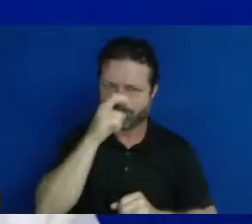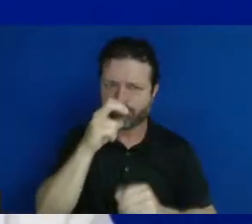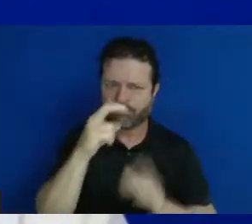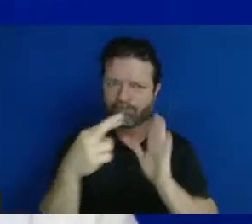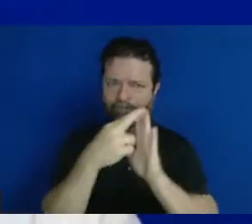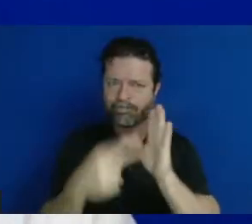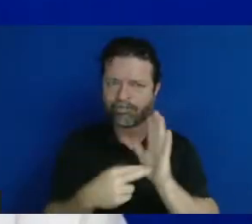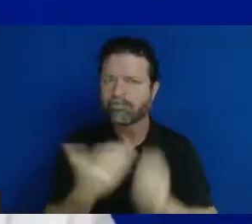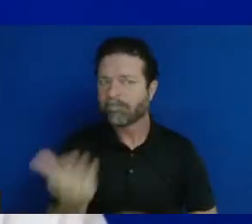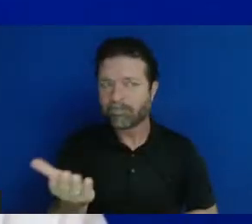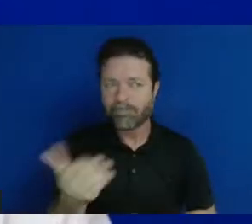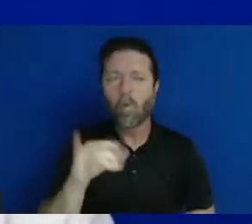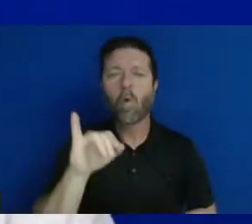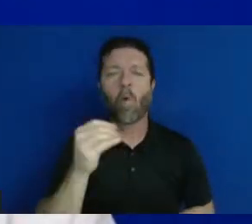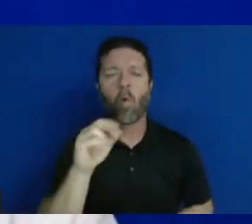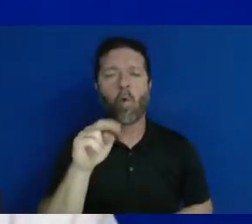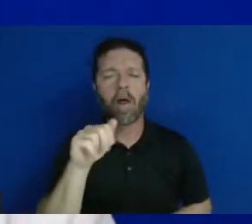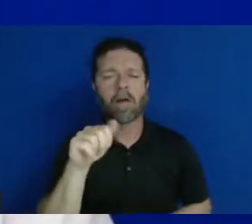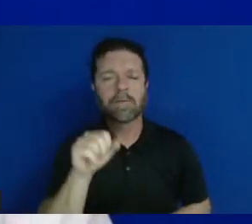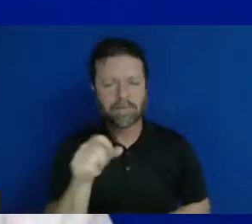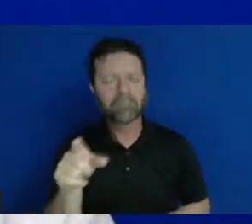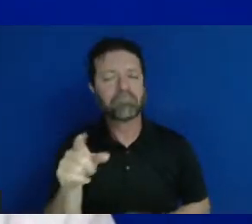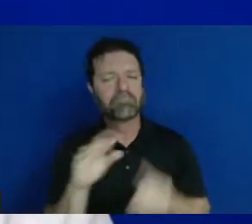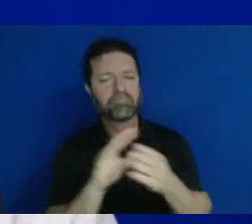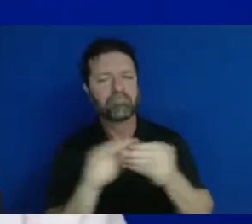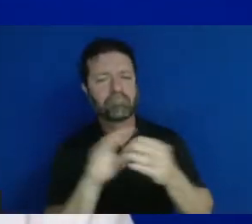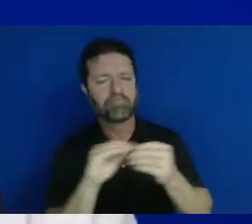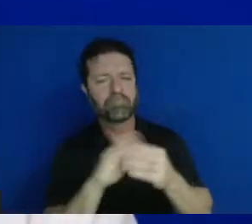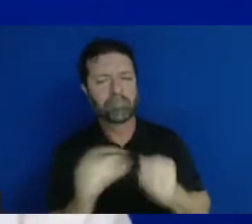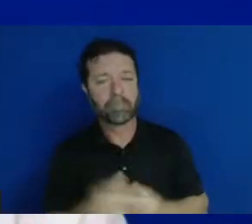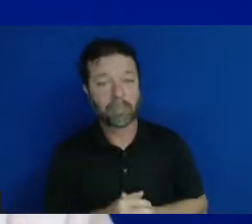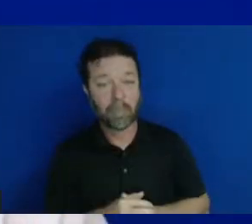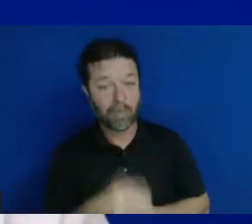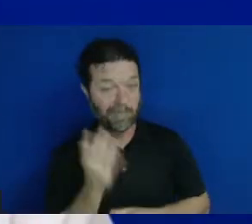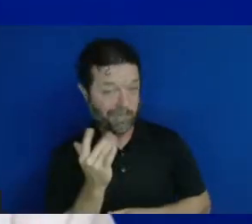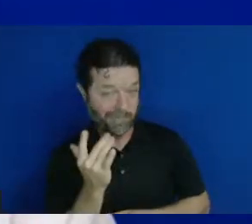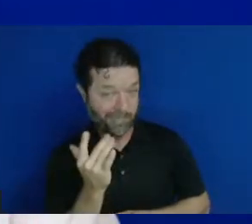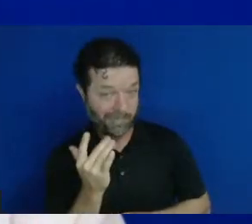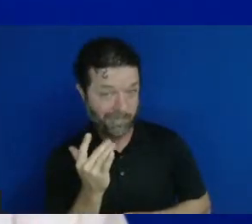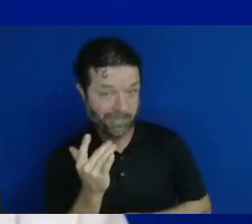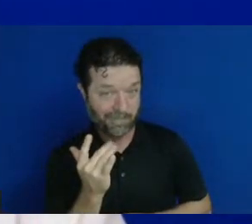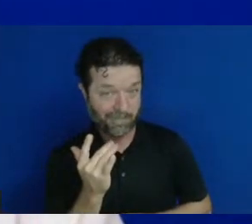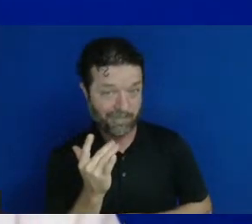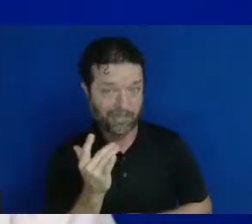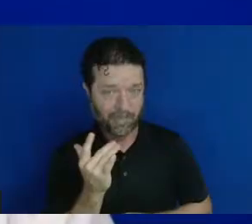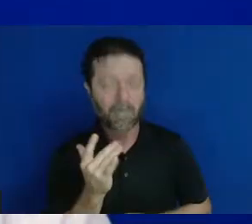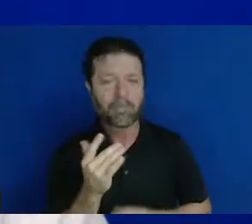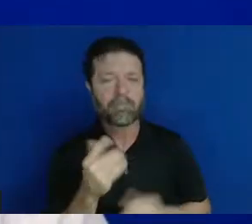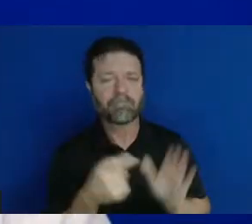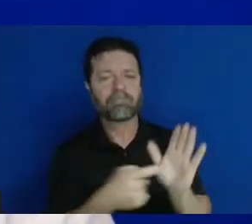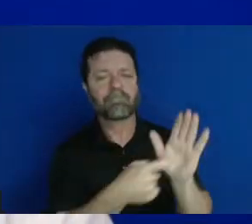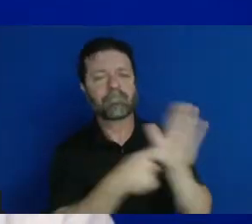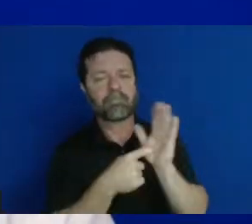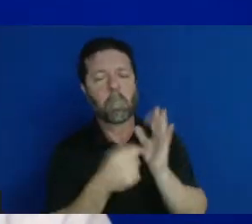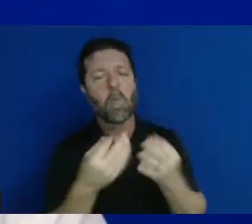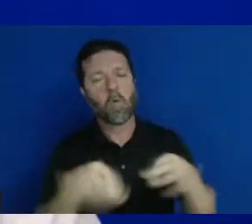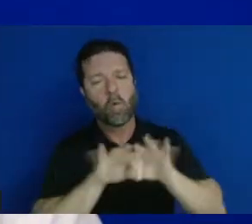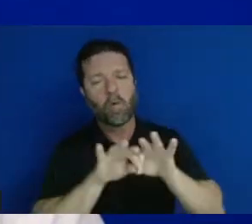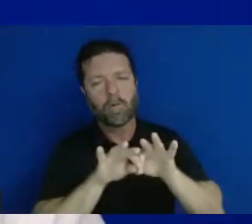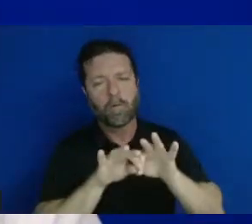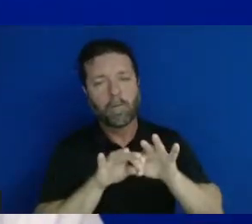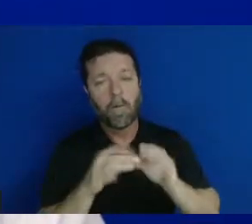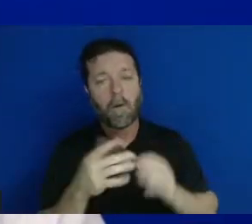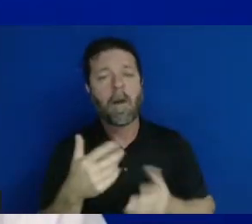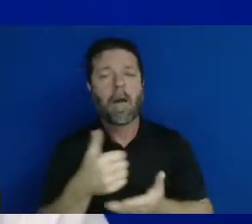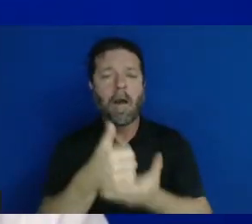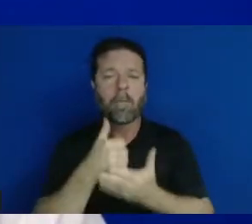Well, in my own opinion, I think these guidelines are really important. They help us do our job well, and